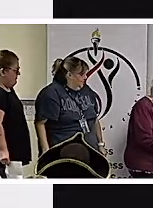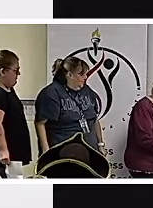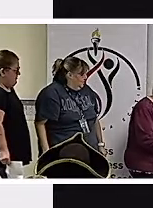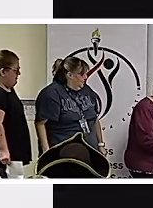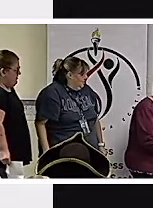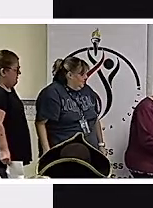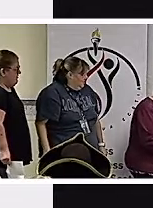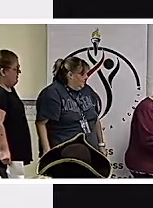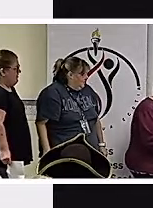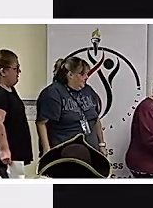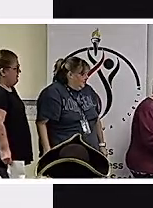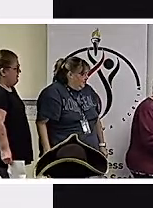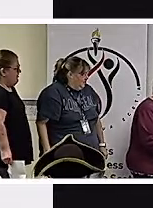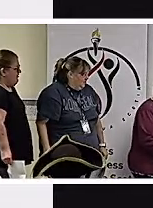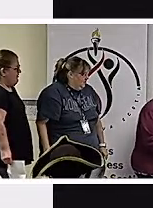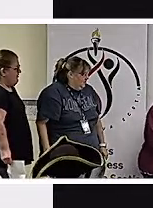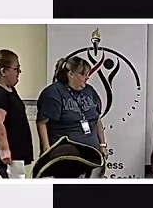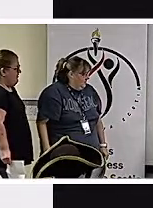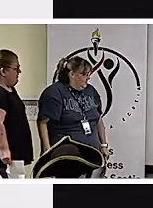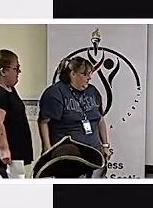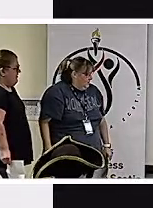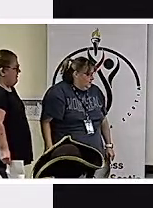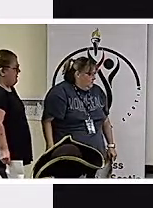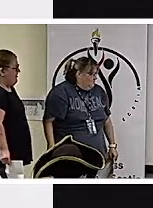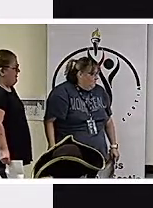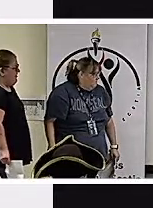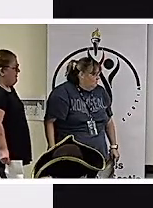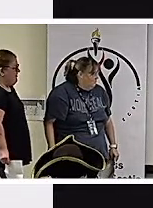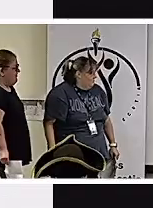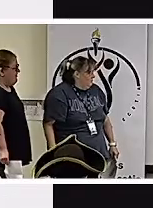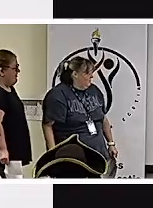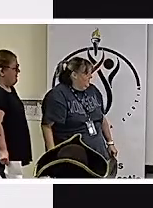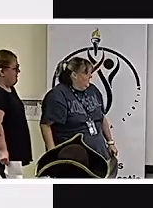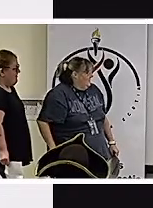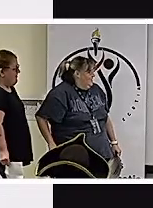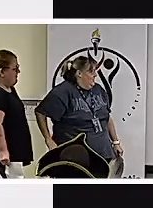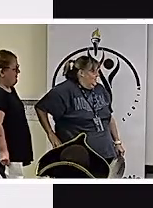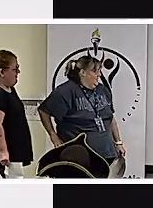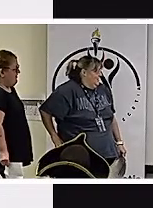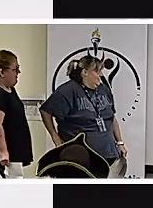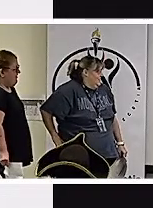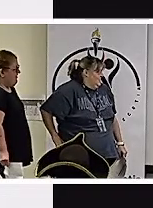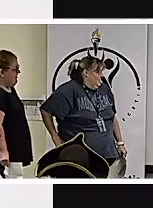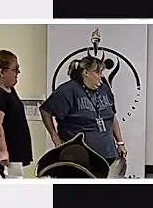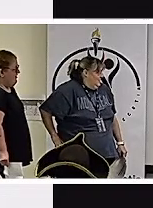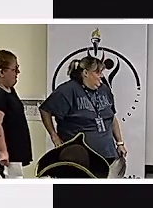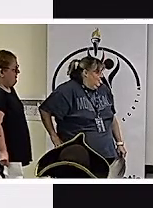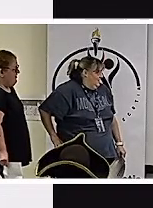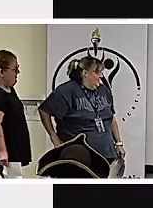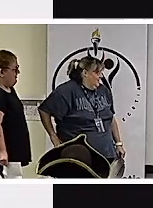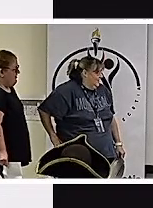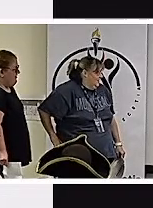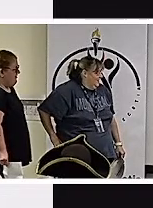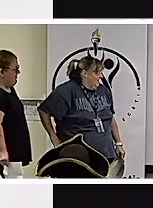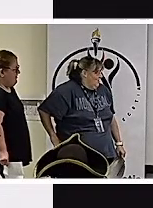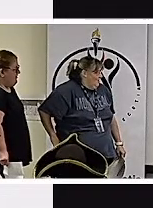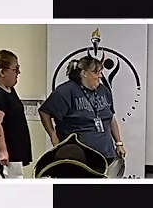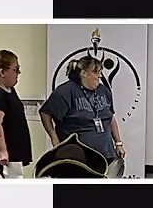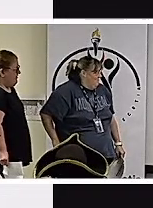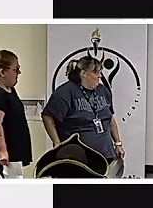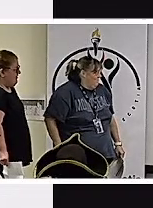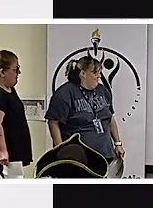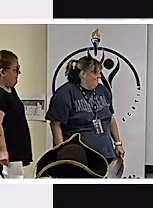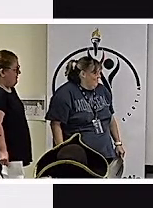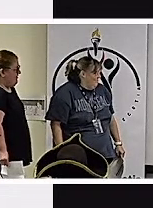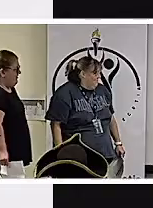Hi, my name is Heather. Hi, my name is Heather. I'm wearing a sweater and a pair